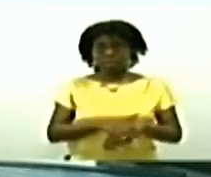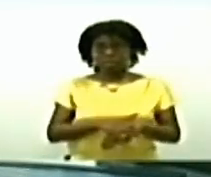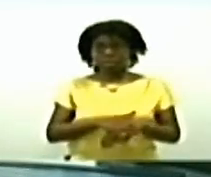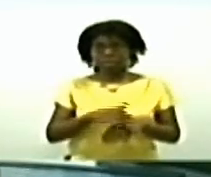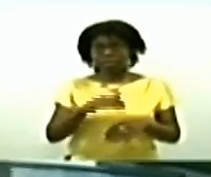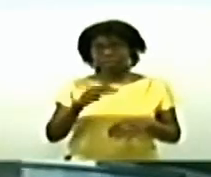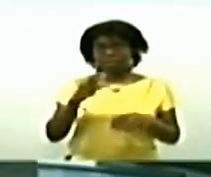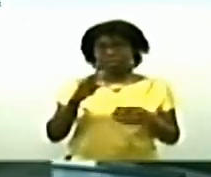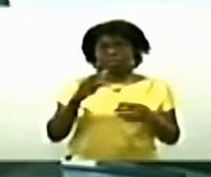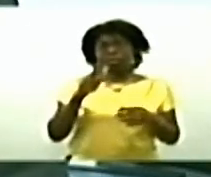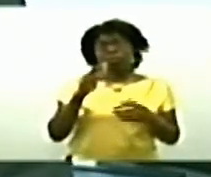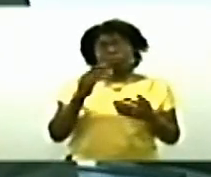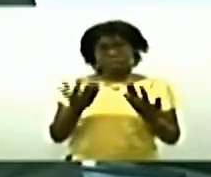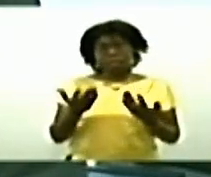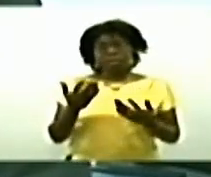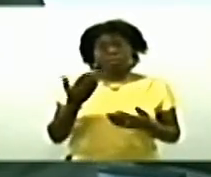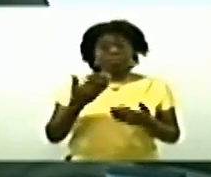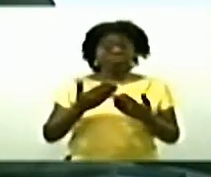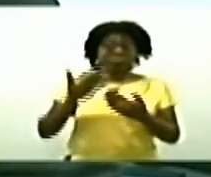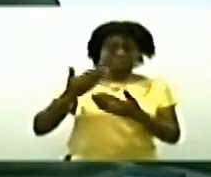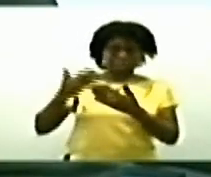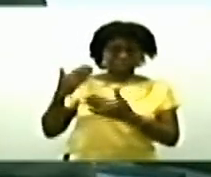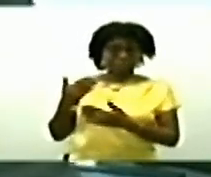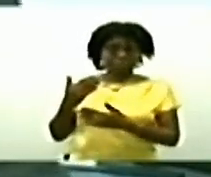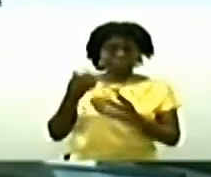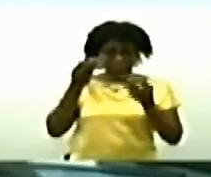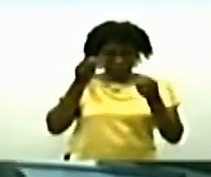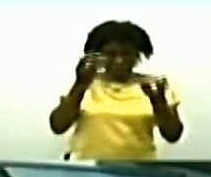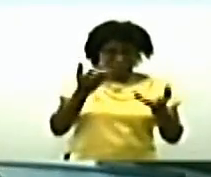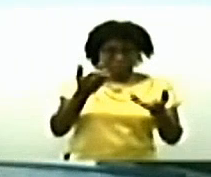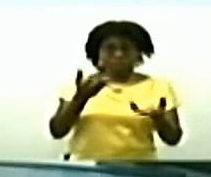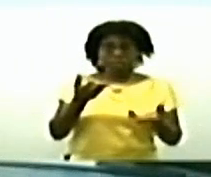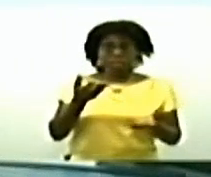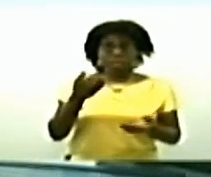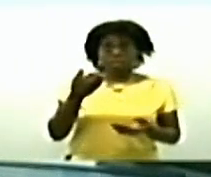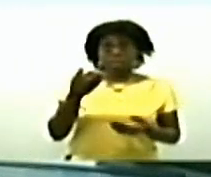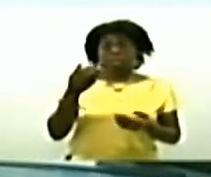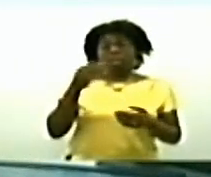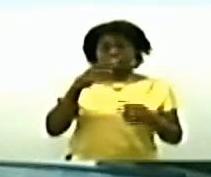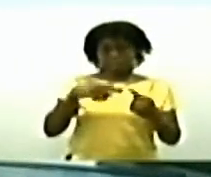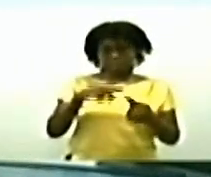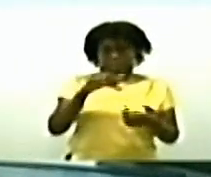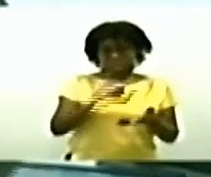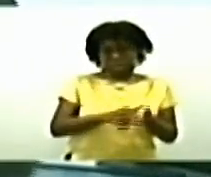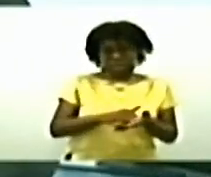way of background, as relates to this important amendment,